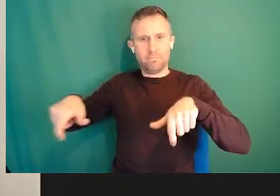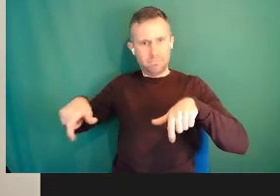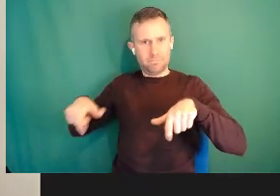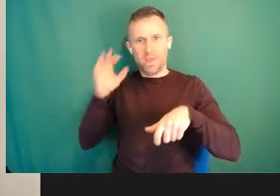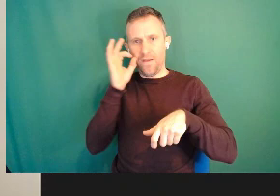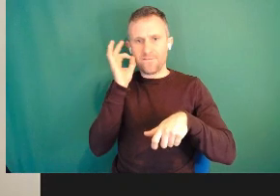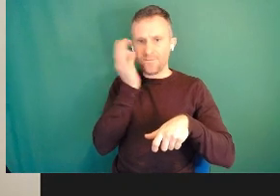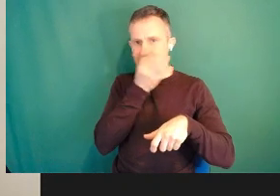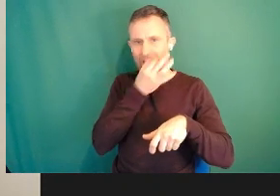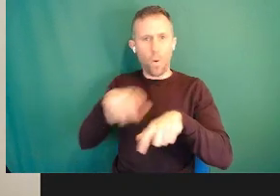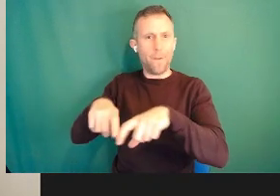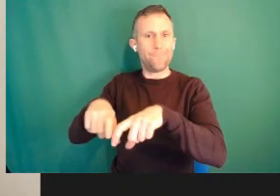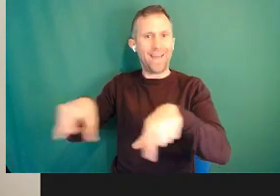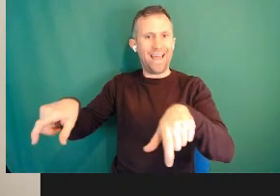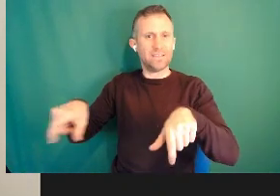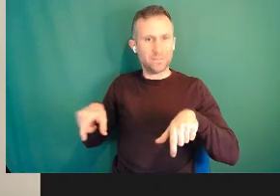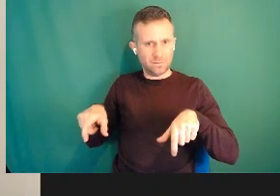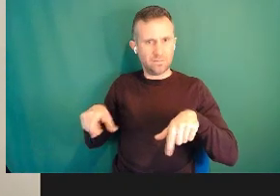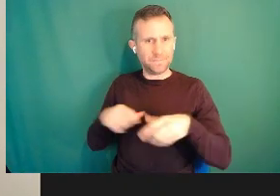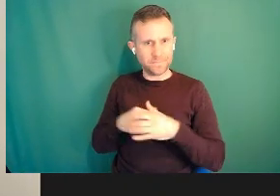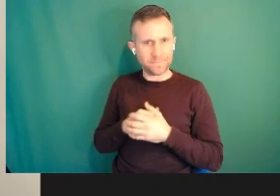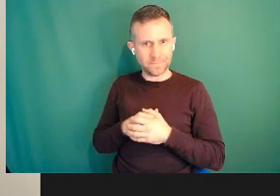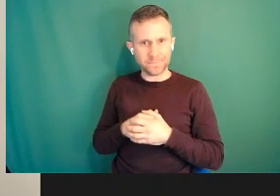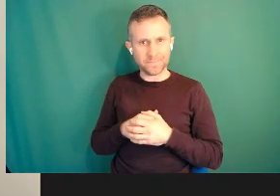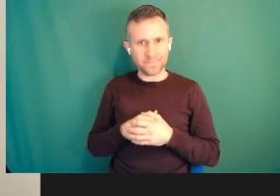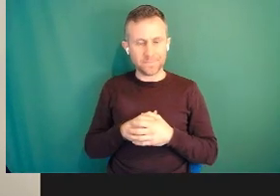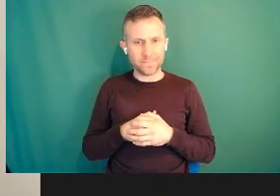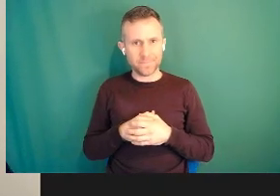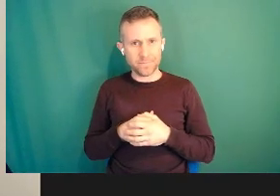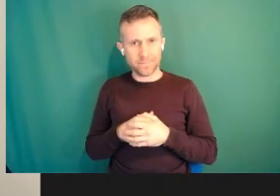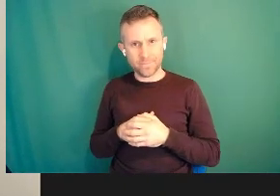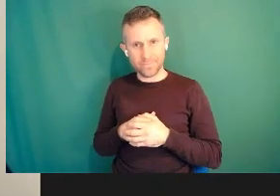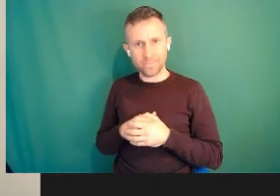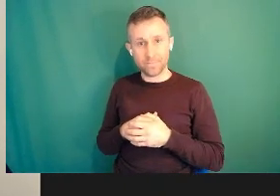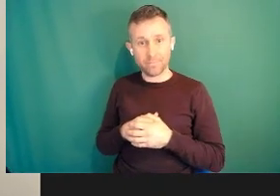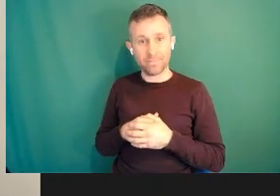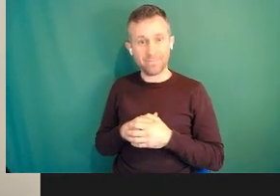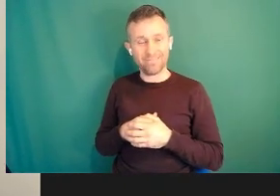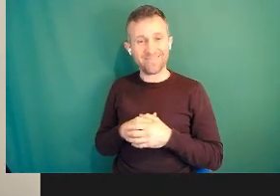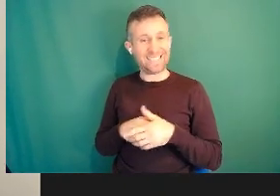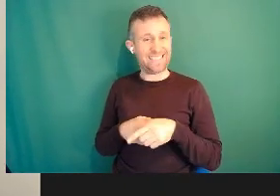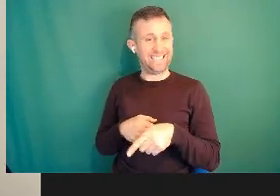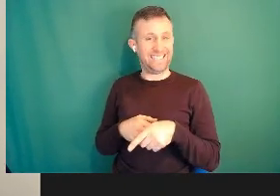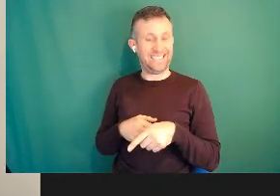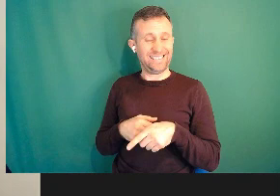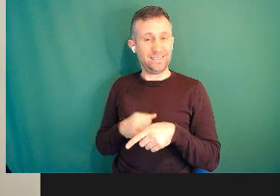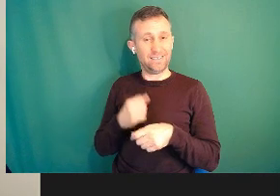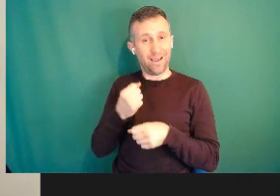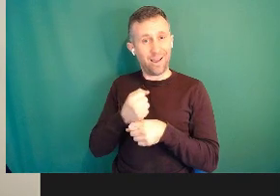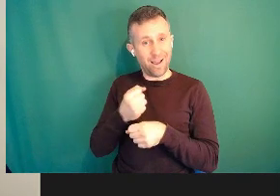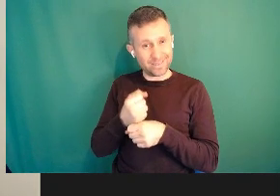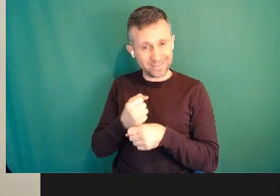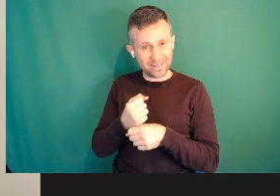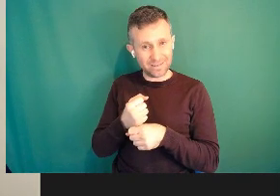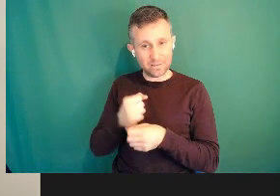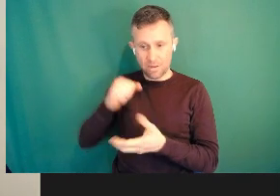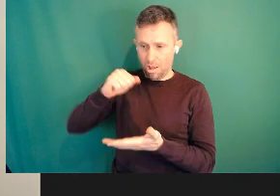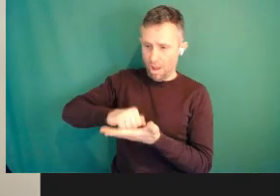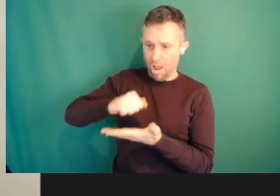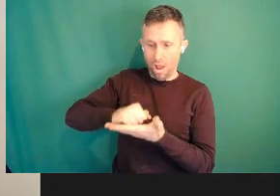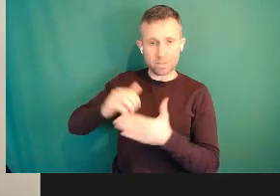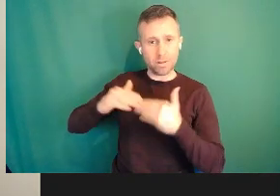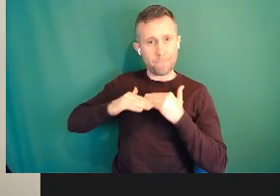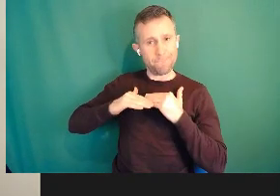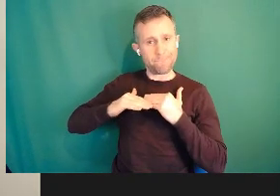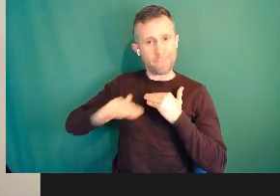so it's got it's turf paths rather than anything more substantial for anyone who's